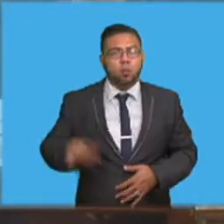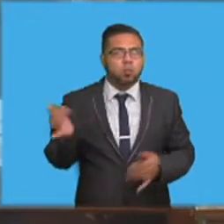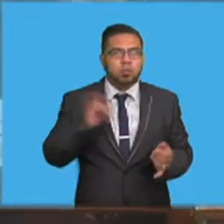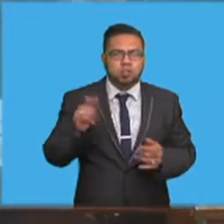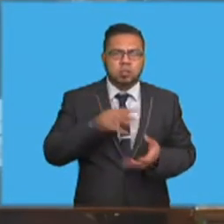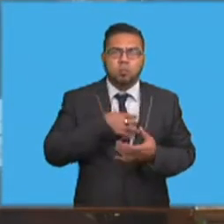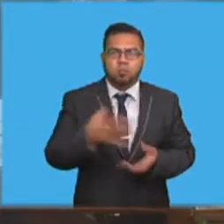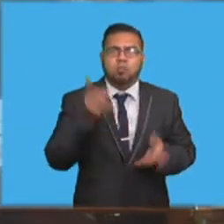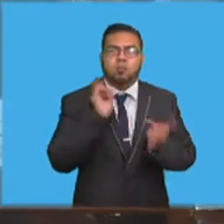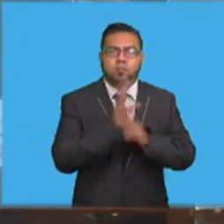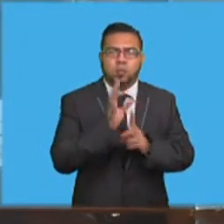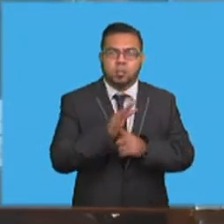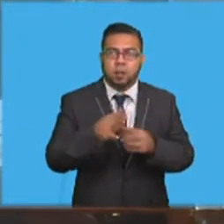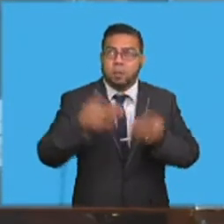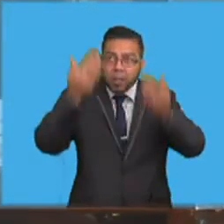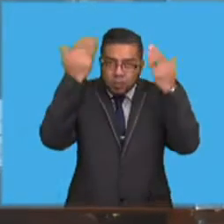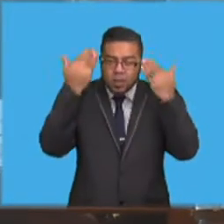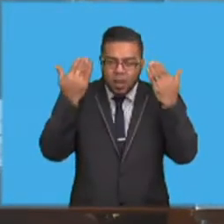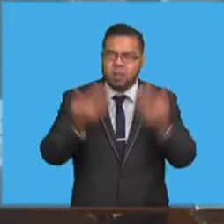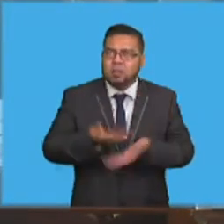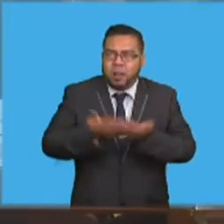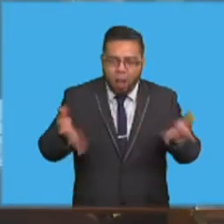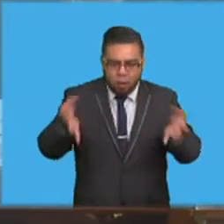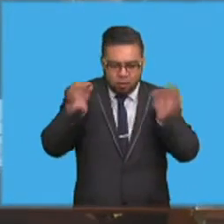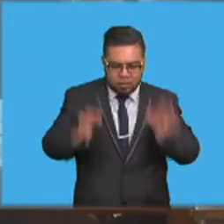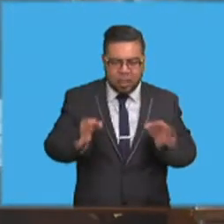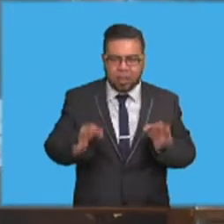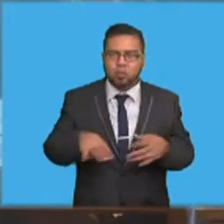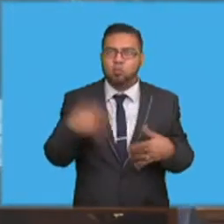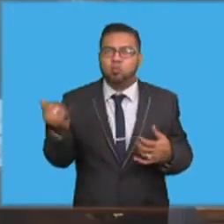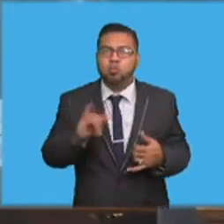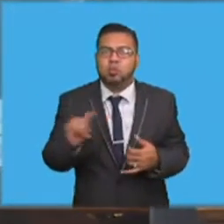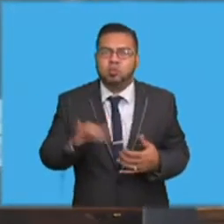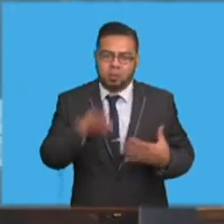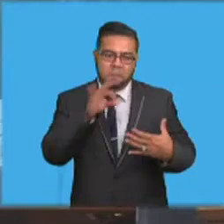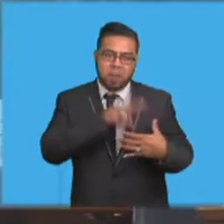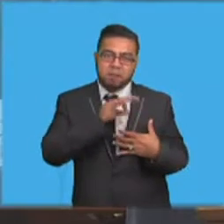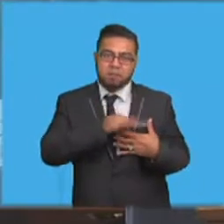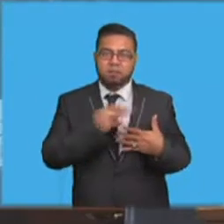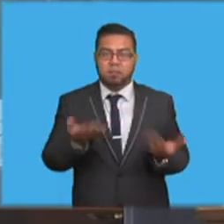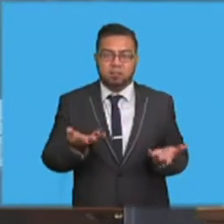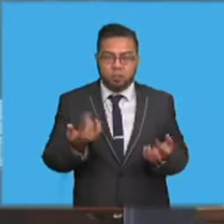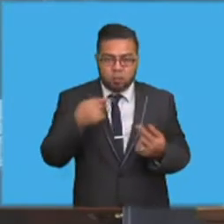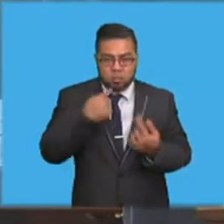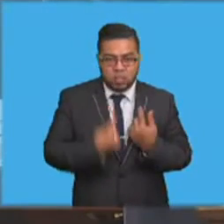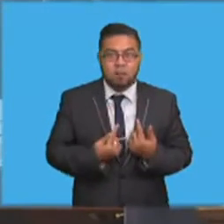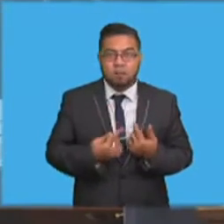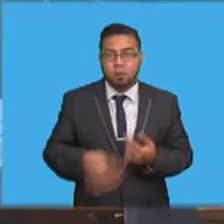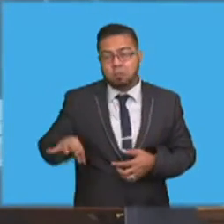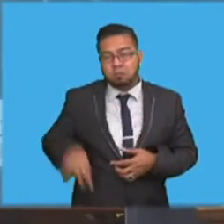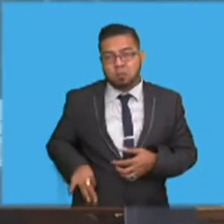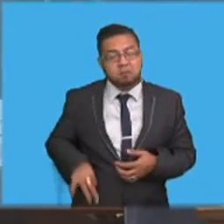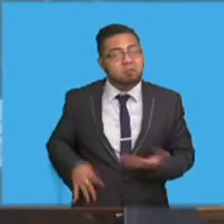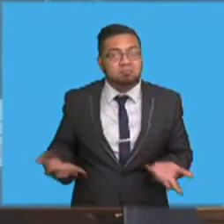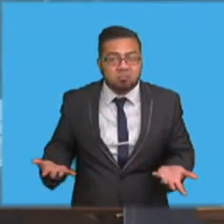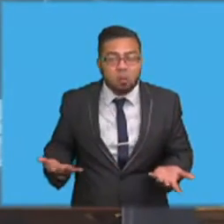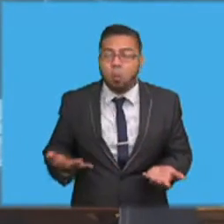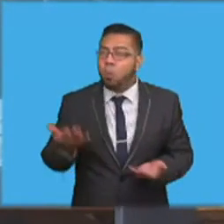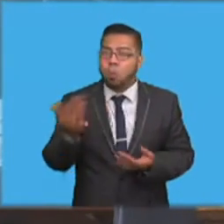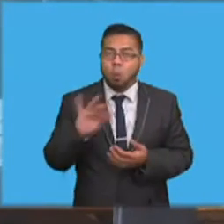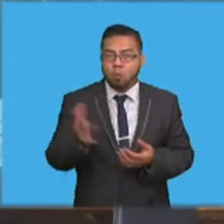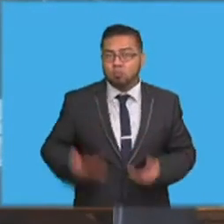now. It is time for every few exporters that have benefited from the trade of beach timber to give it